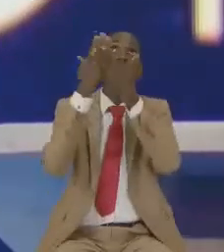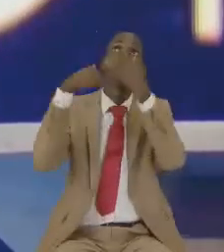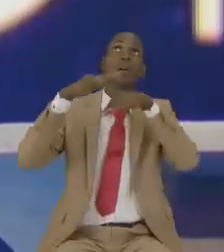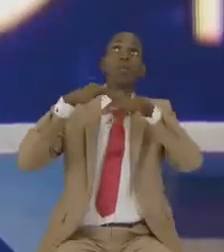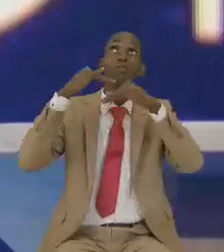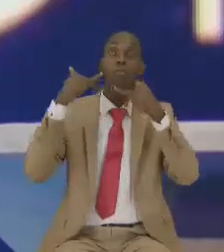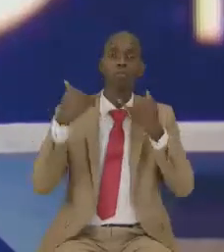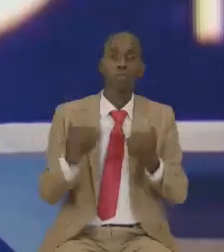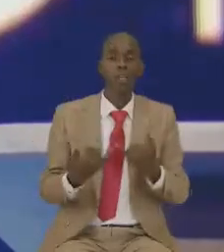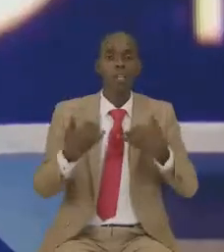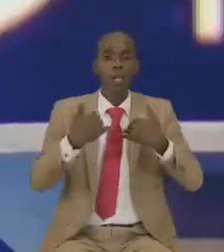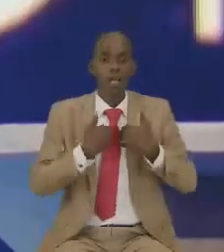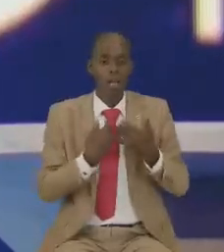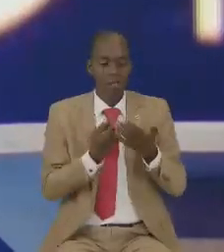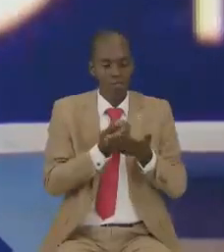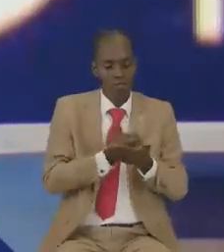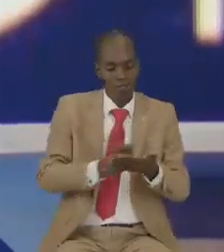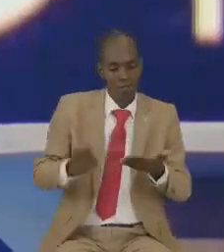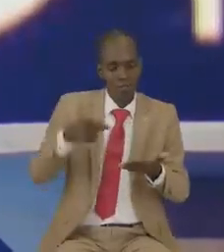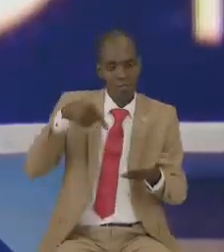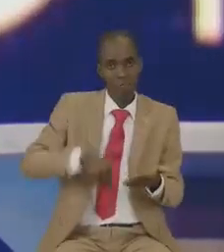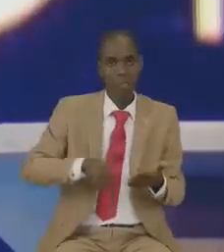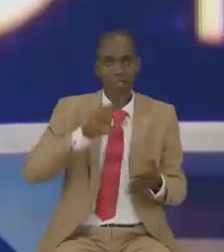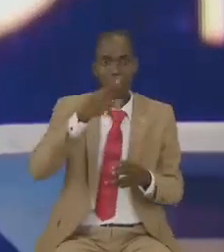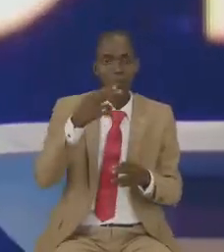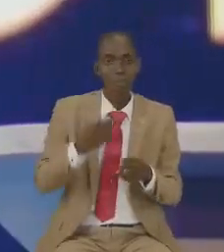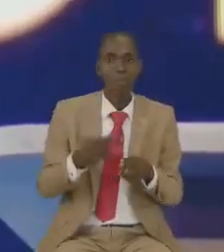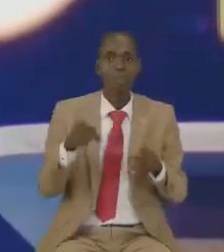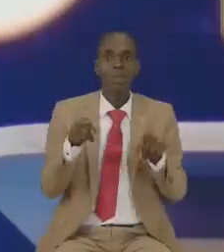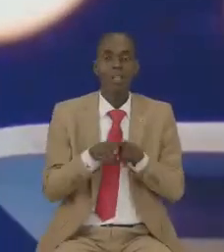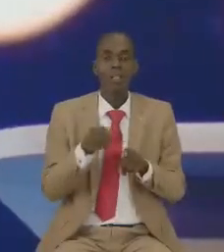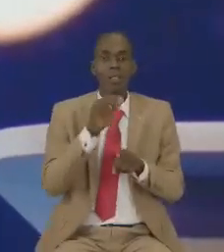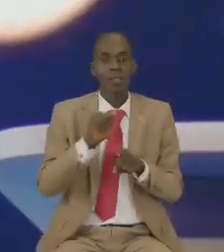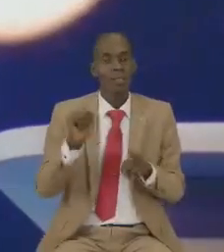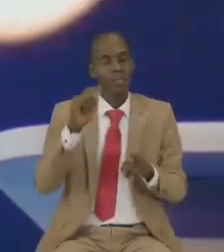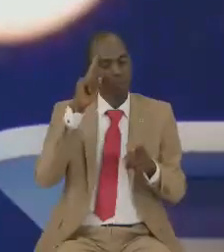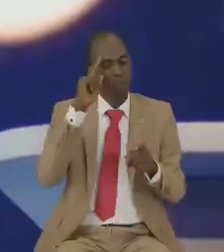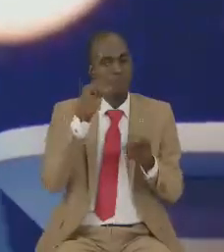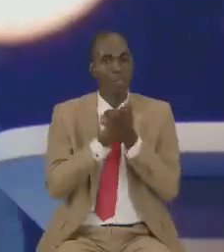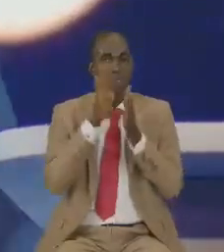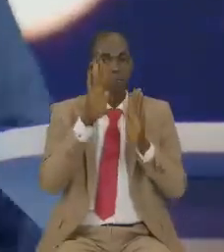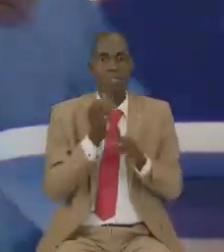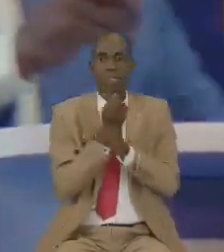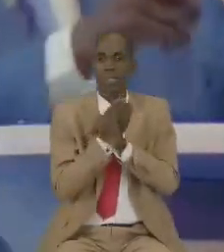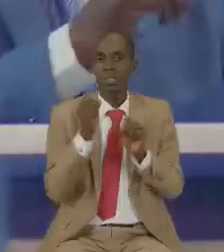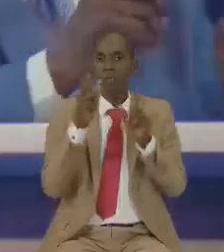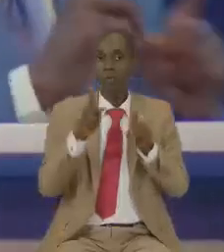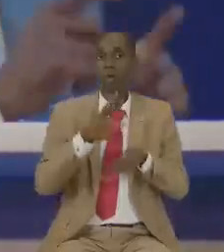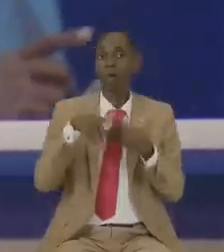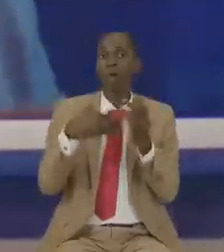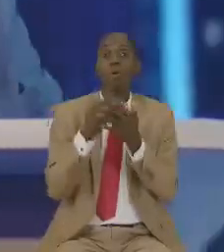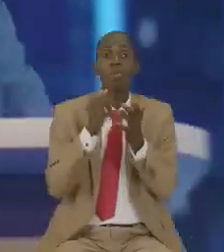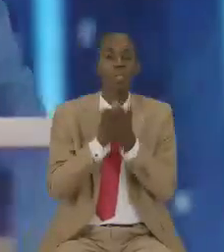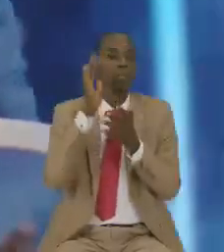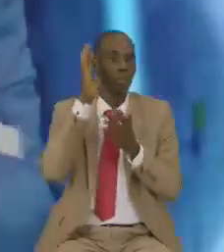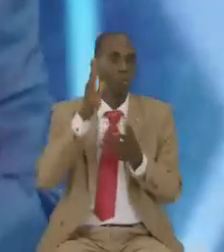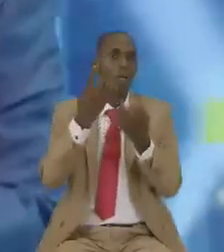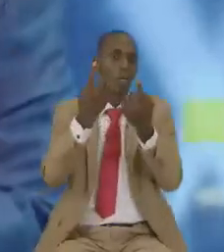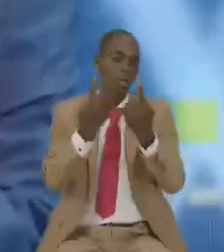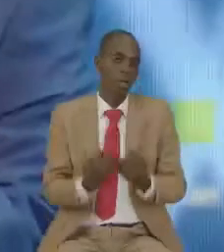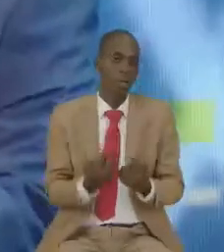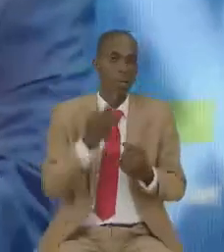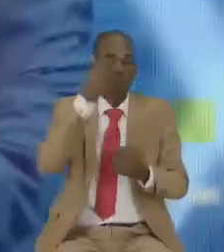has recorded your name as a saved soul. All that will come because